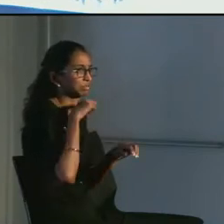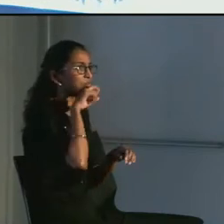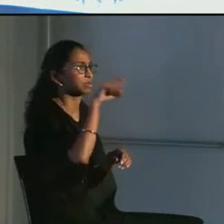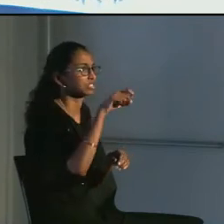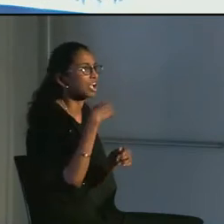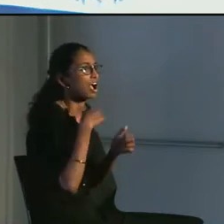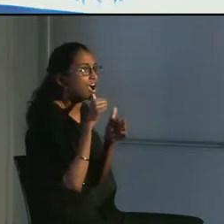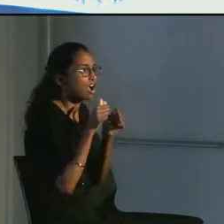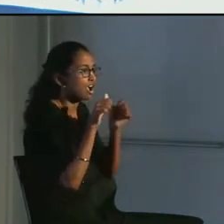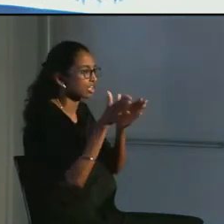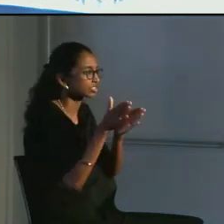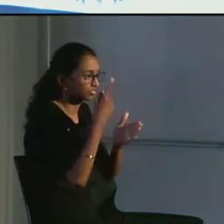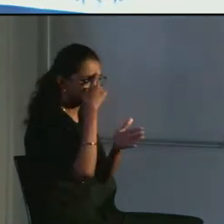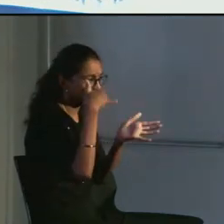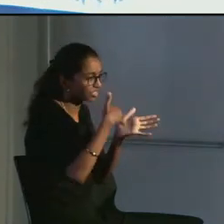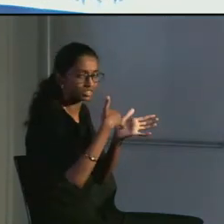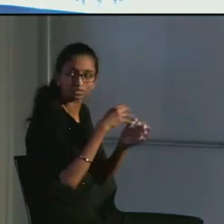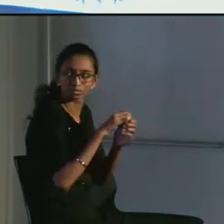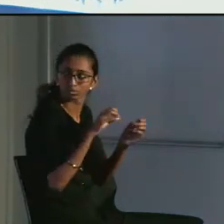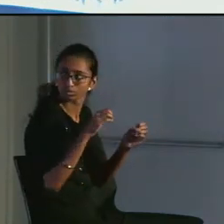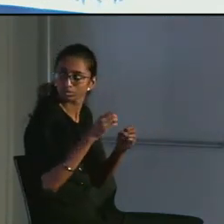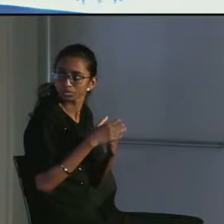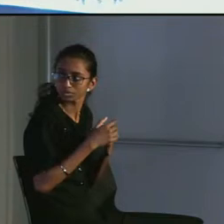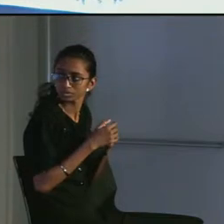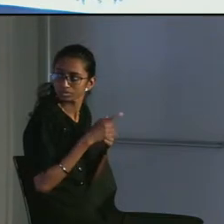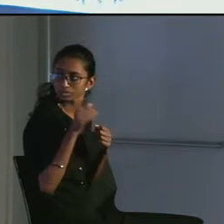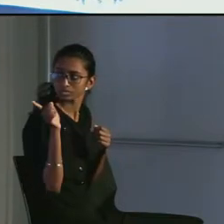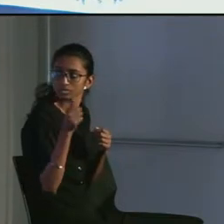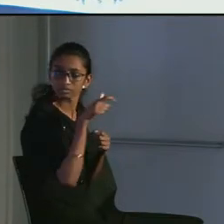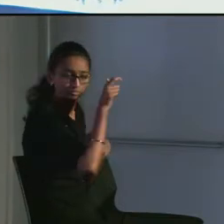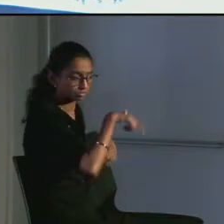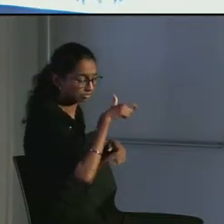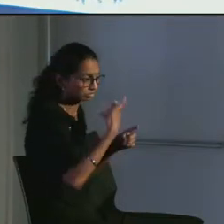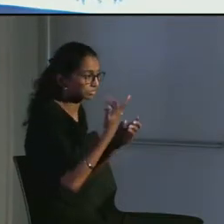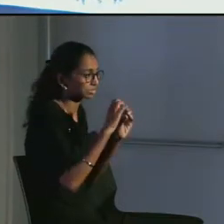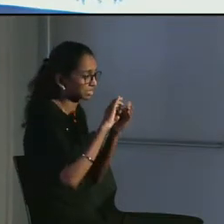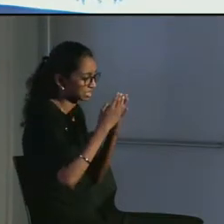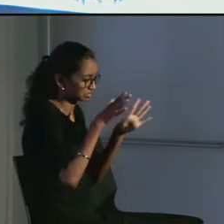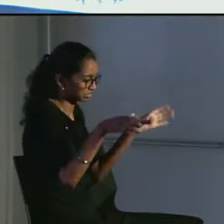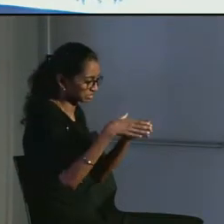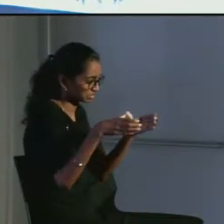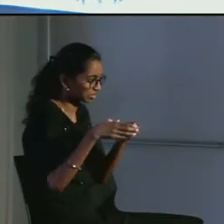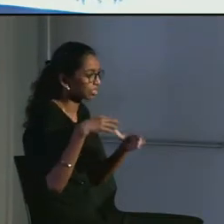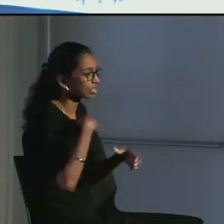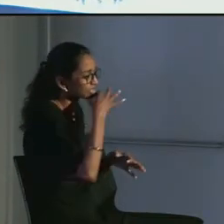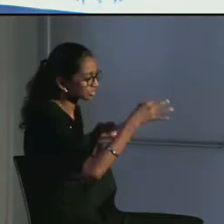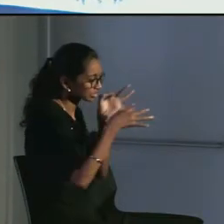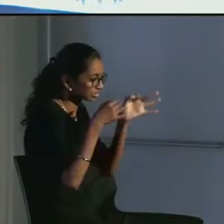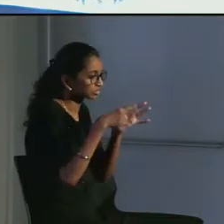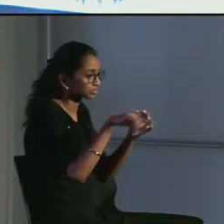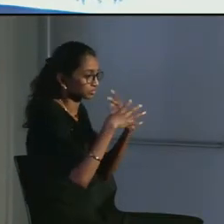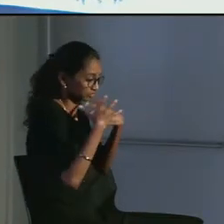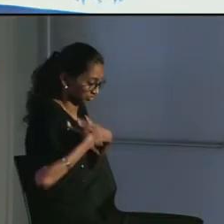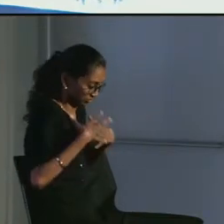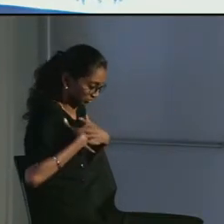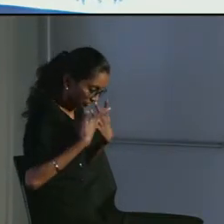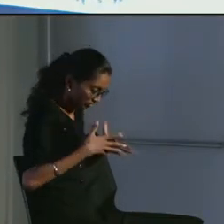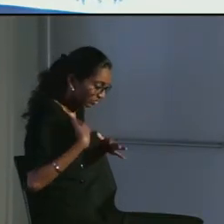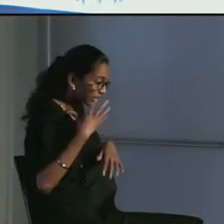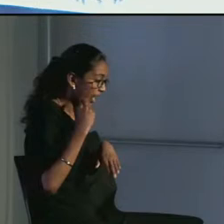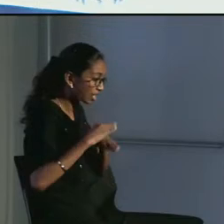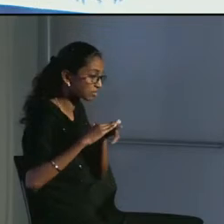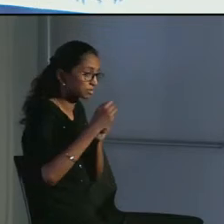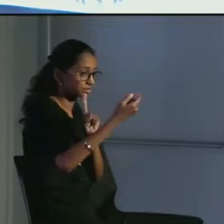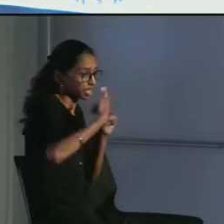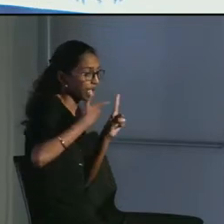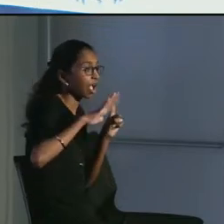where we invite persons, individuals, communities to bring that garment we wore when we experience violence. And